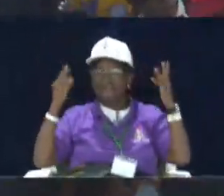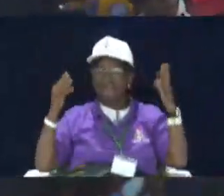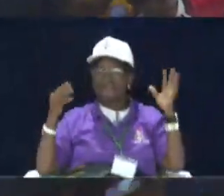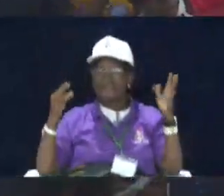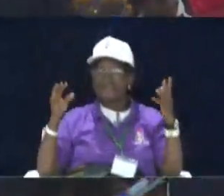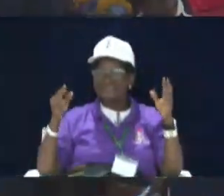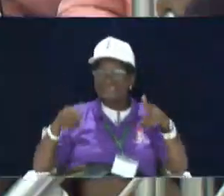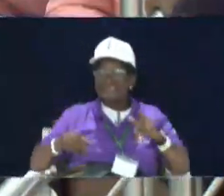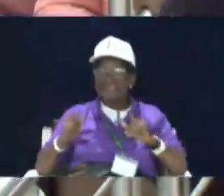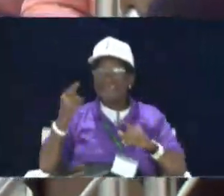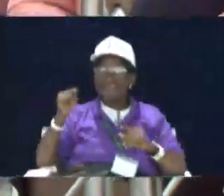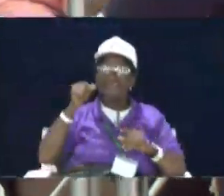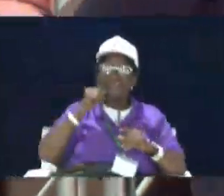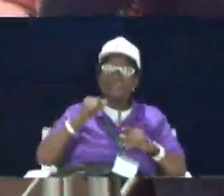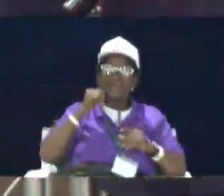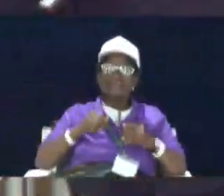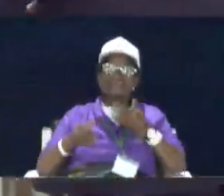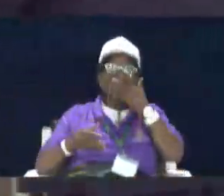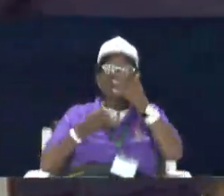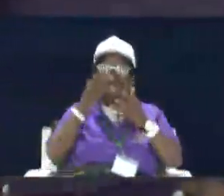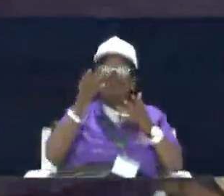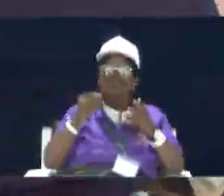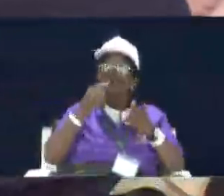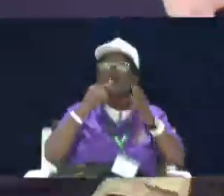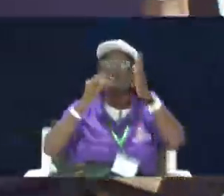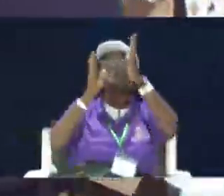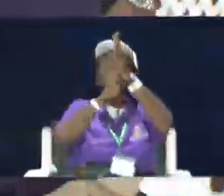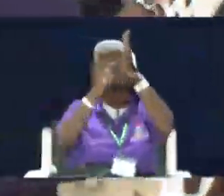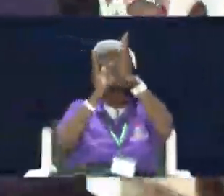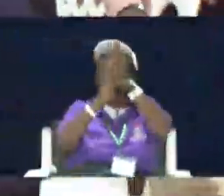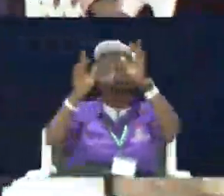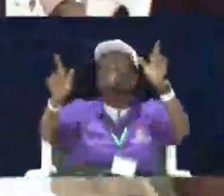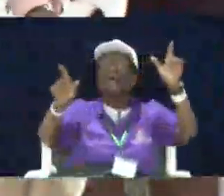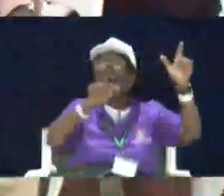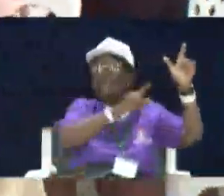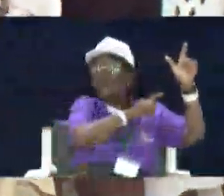Let the girls shout, praise the Lord.